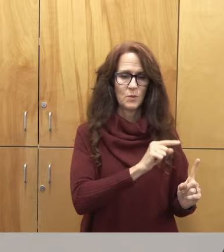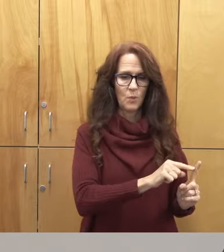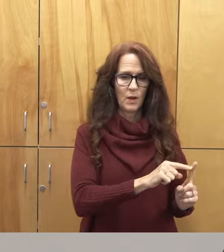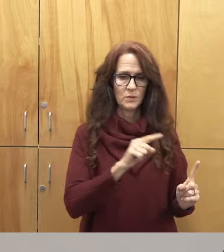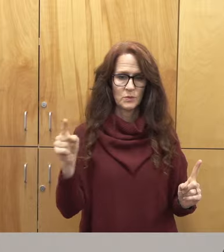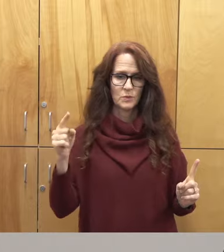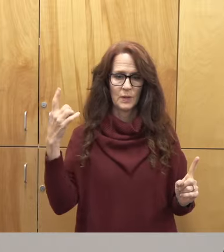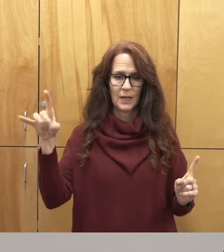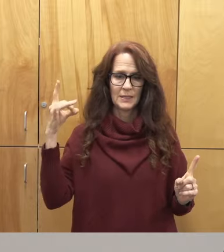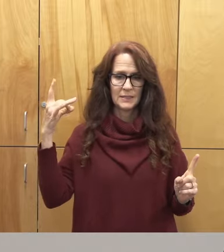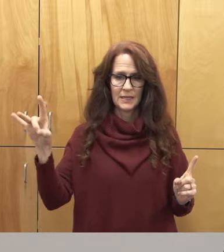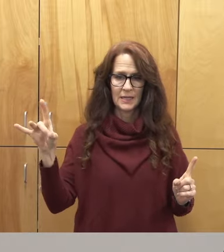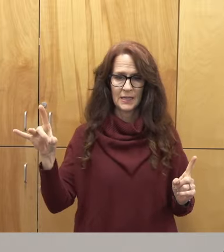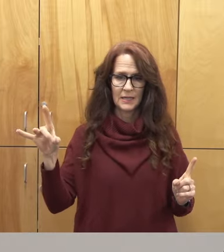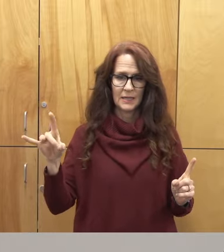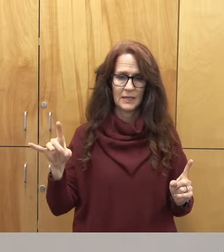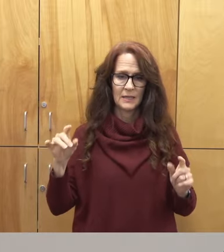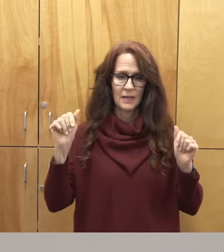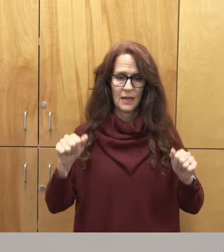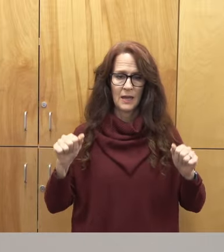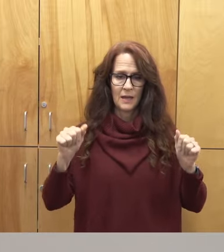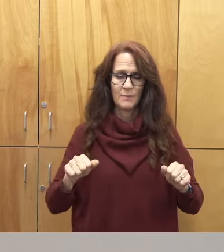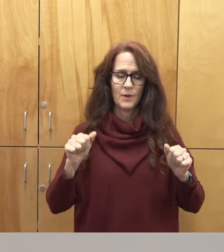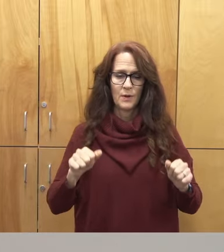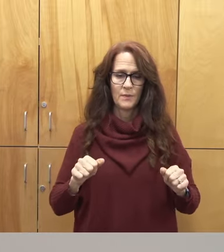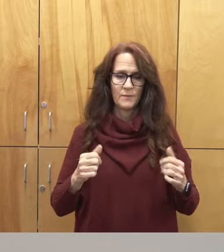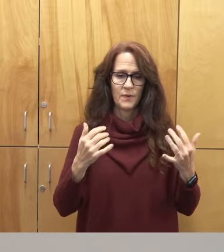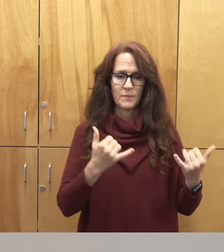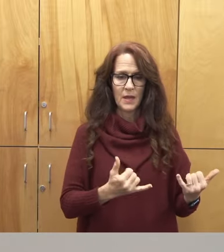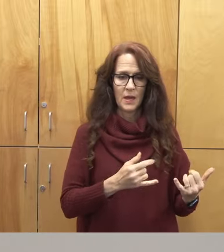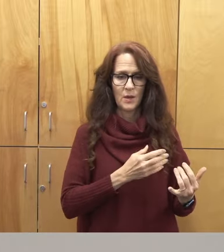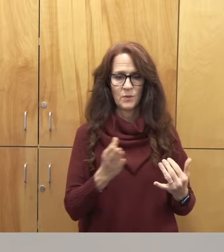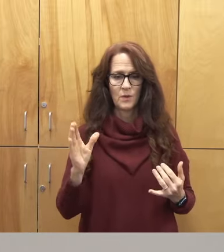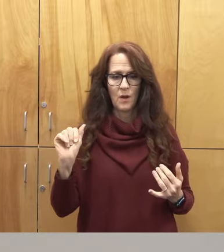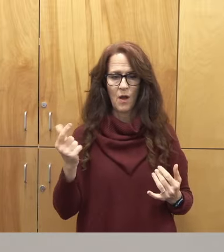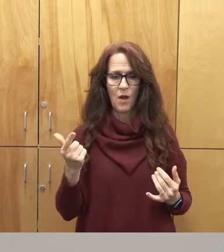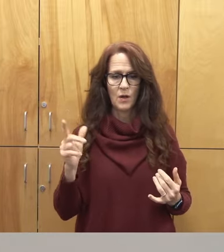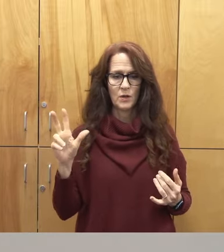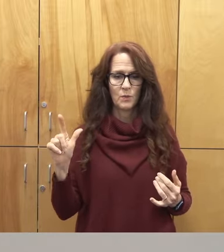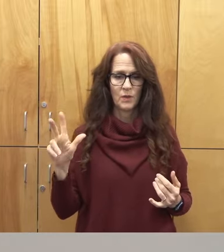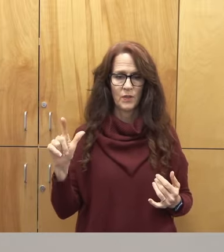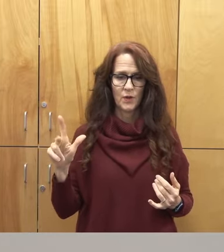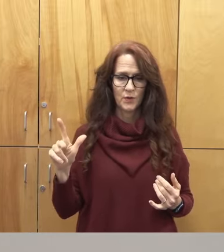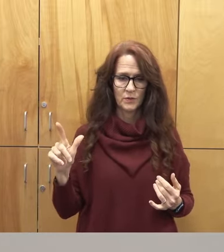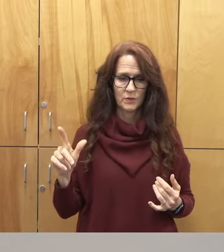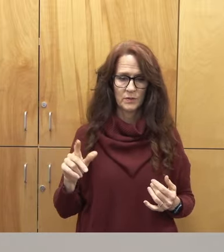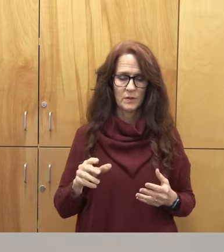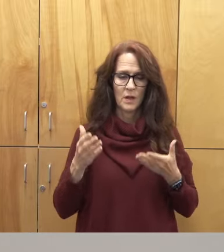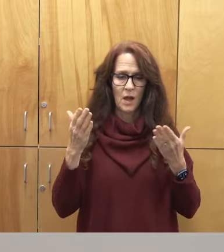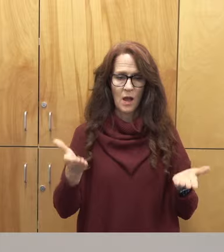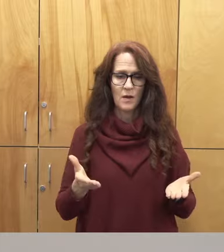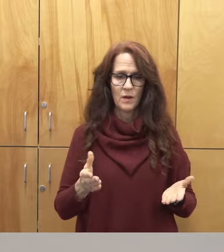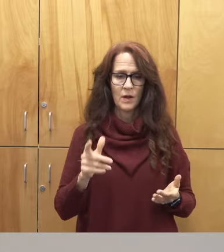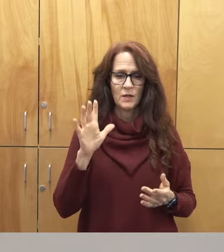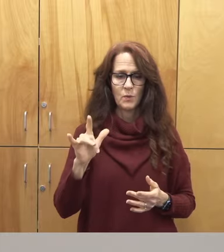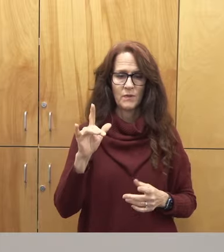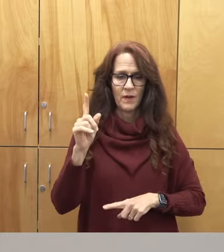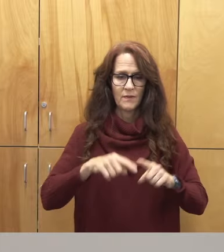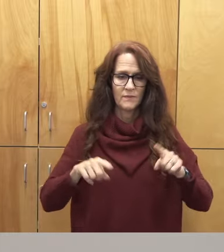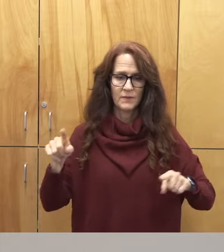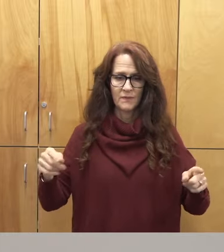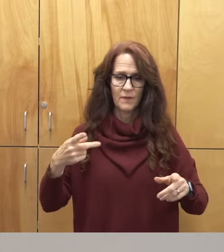18 are eligible, and it's now through August 23rd. It's offered at 25